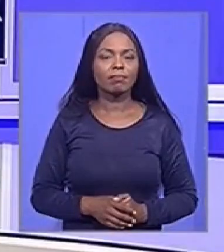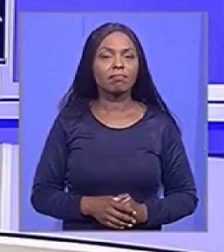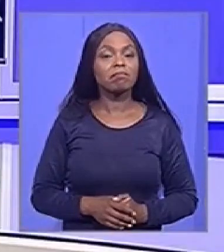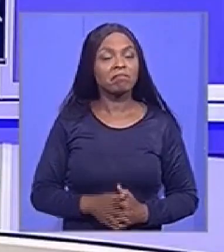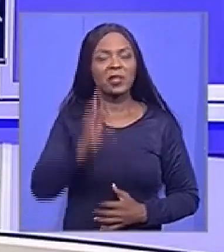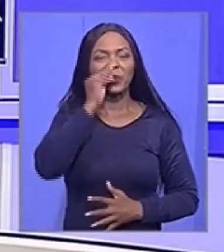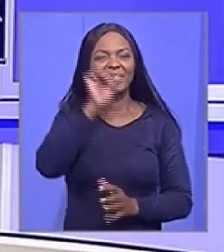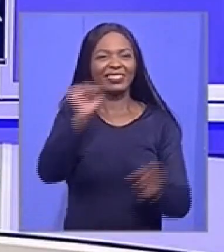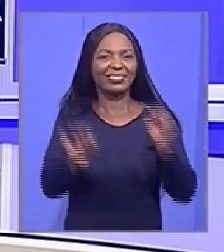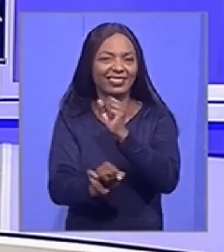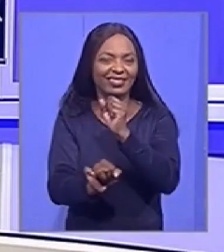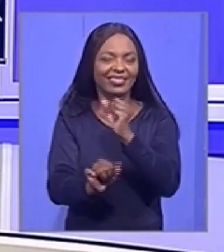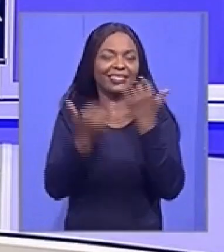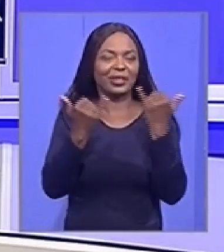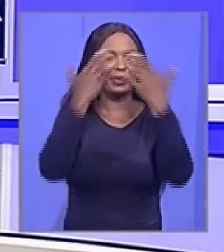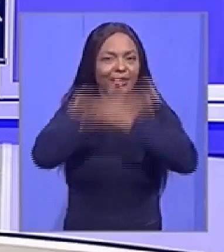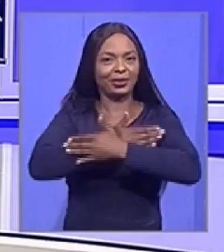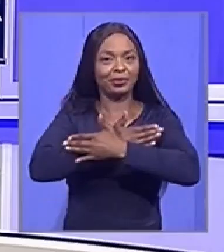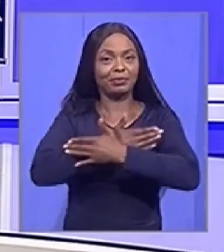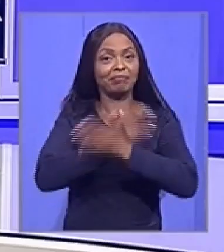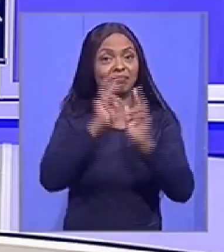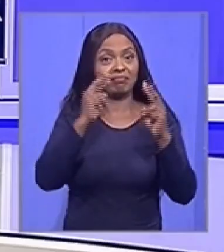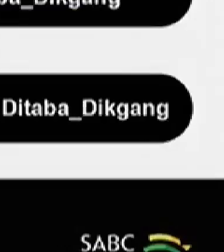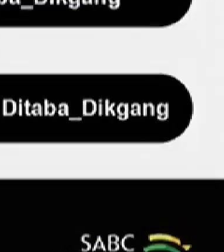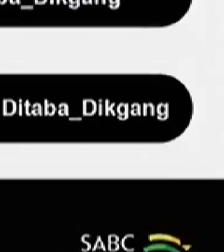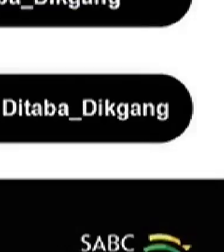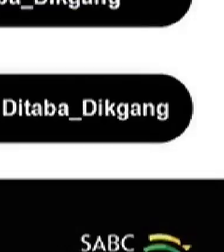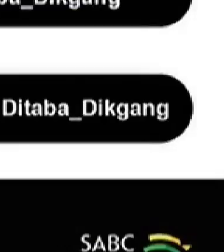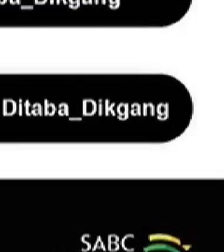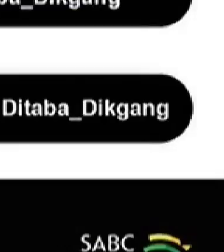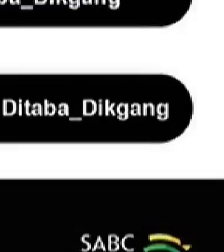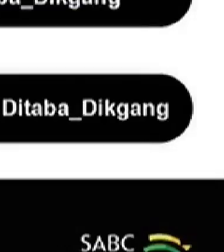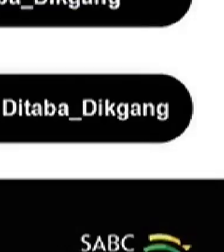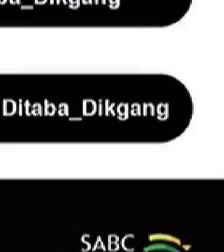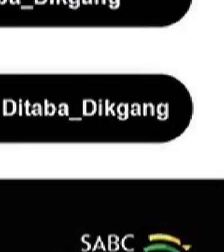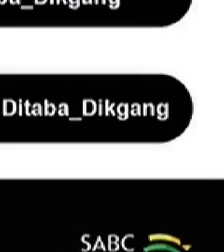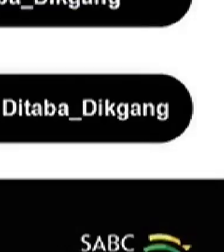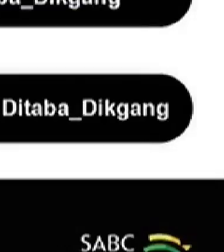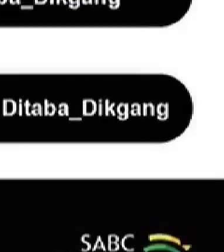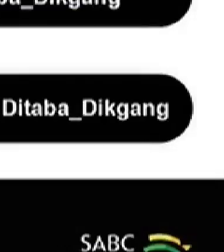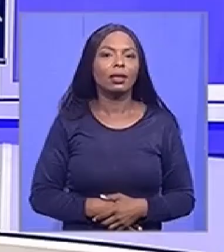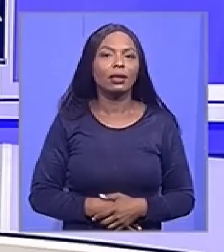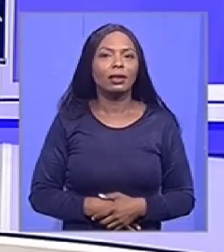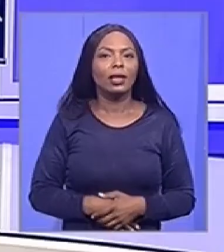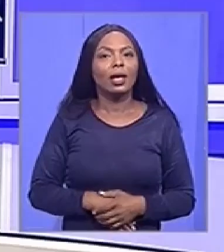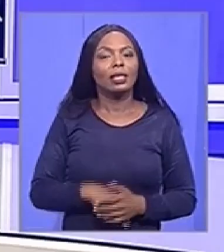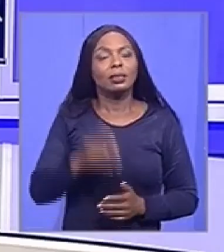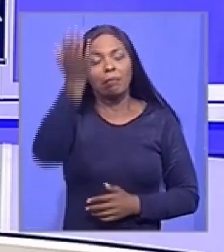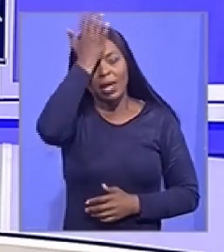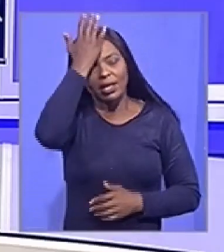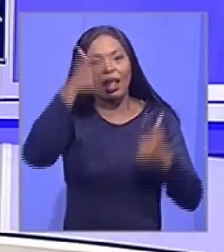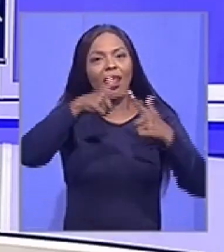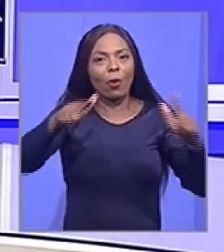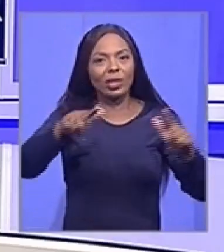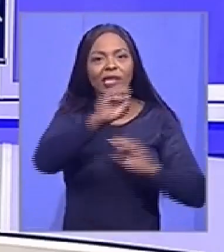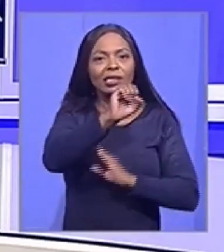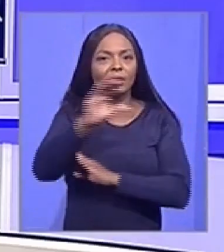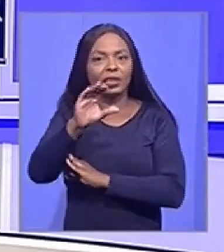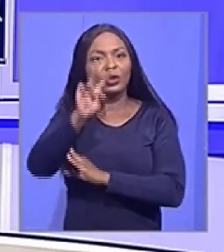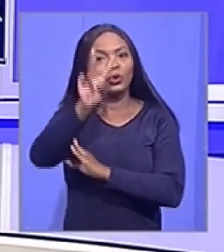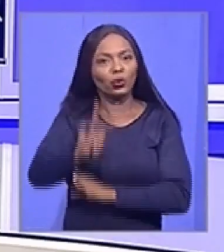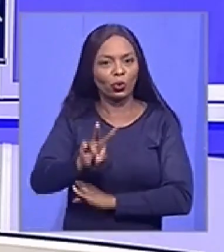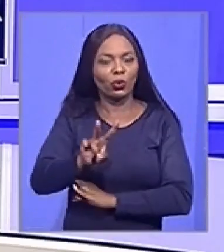Motwetso di ne di le kalo tsa segonjono se lebale go ikgolaganya le rona mo mafaratlhatlheng a ditlhaeletsano. Kgaso e latelang ke ya sepedi ka moso mo SABC